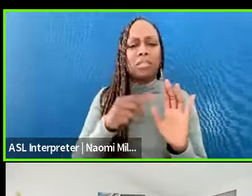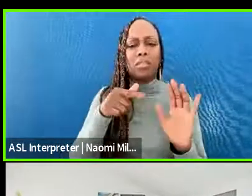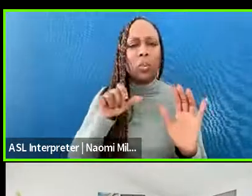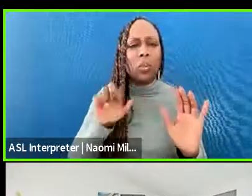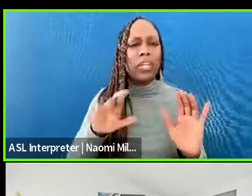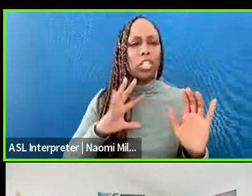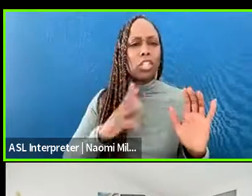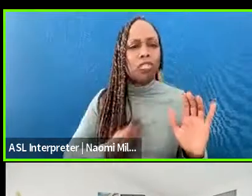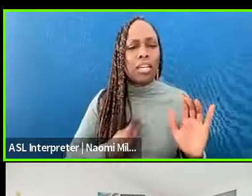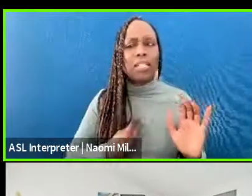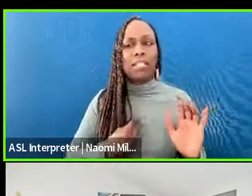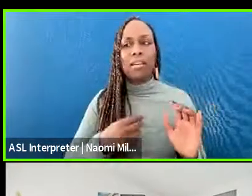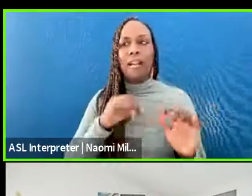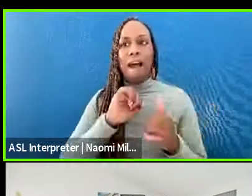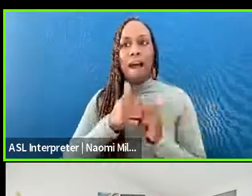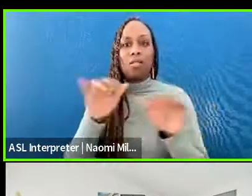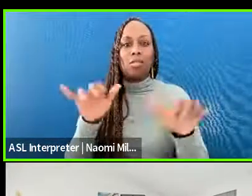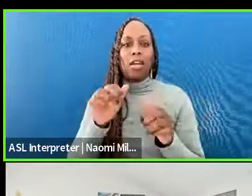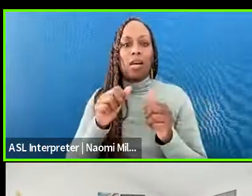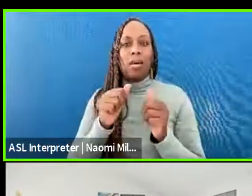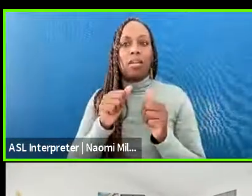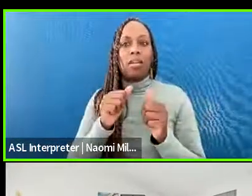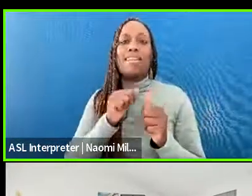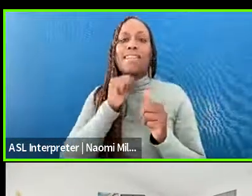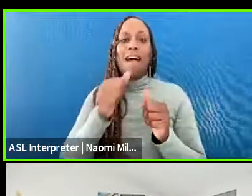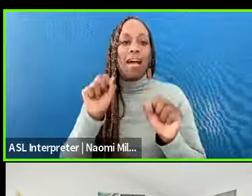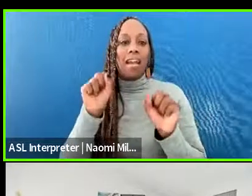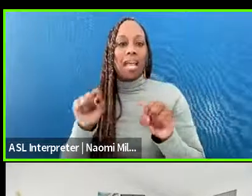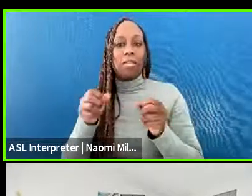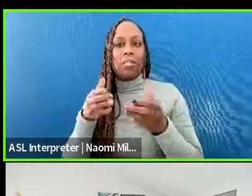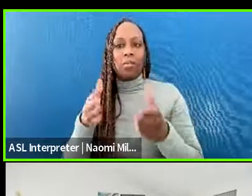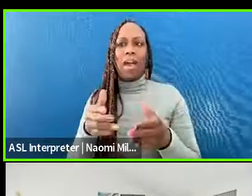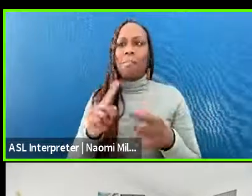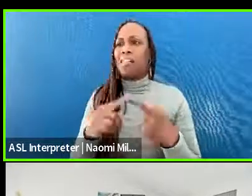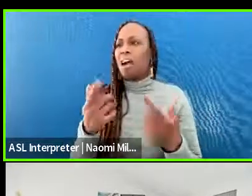a non-ableist way. So yeah, go and do that. Simple.